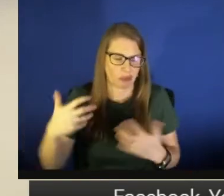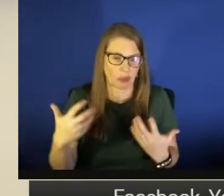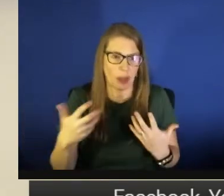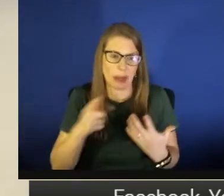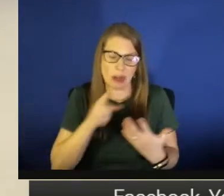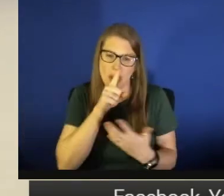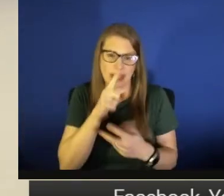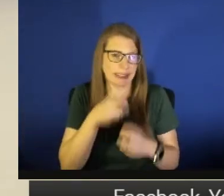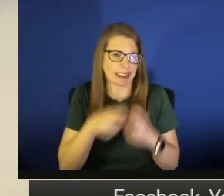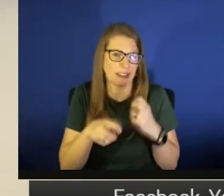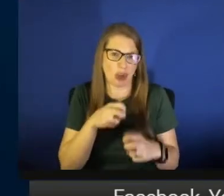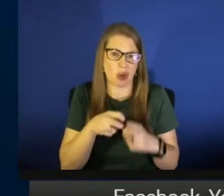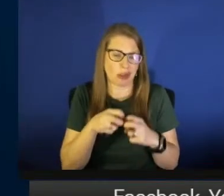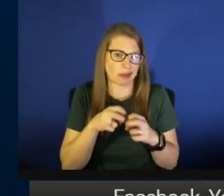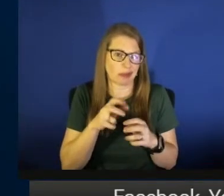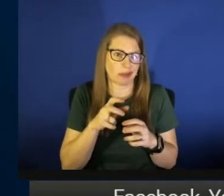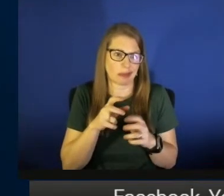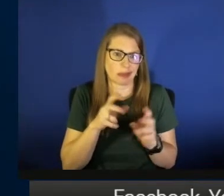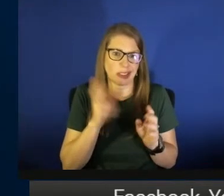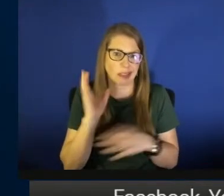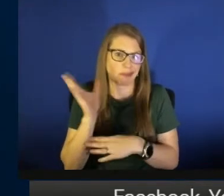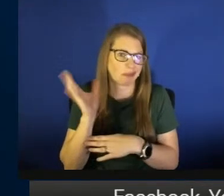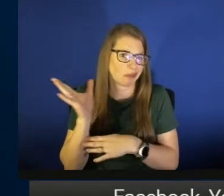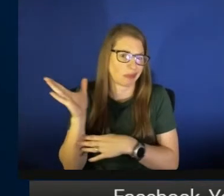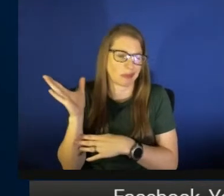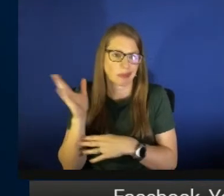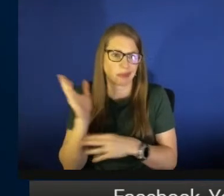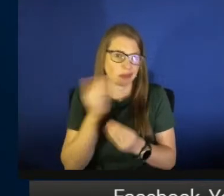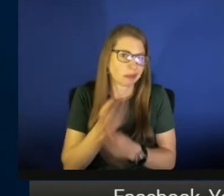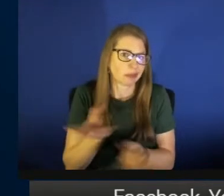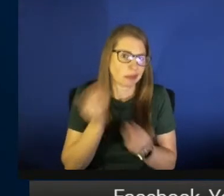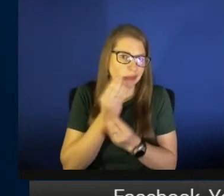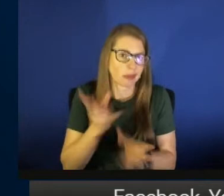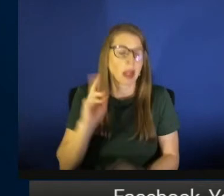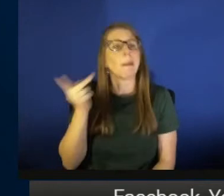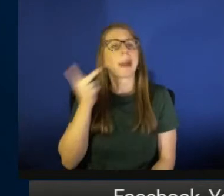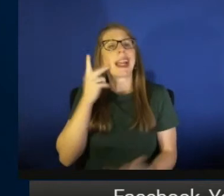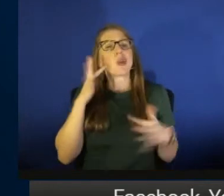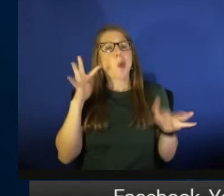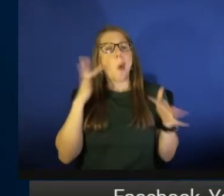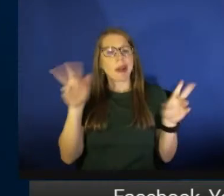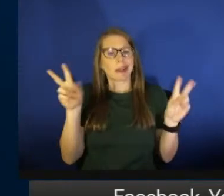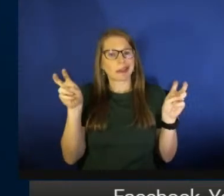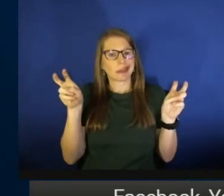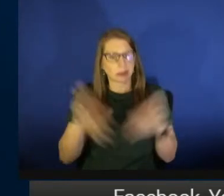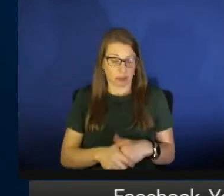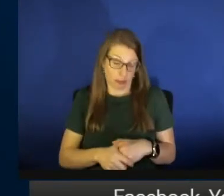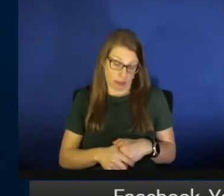difficult to do our jobs at times. Yes, the political noise. Let us not forget that, for